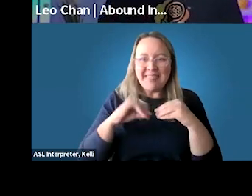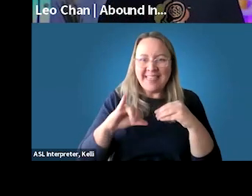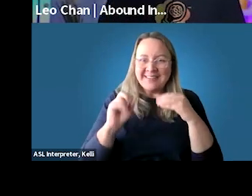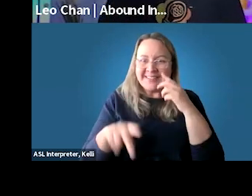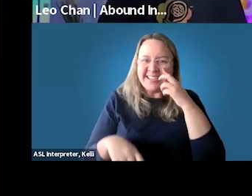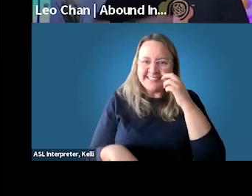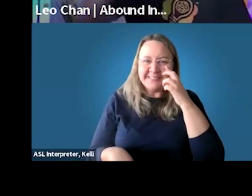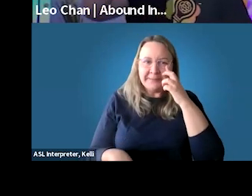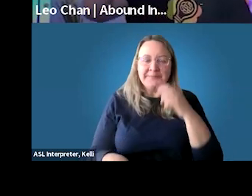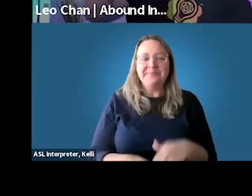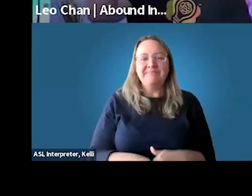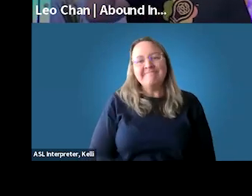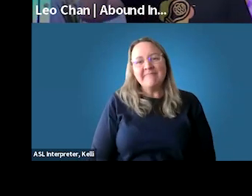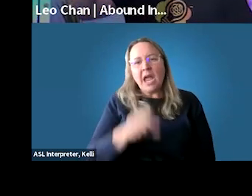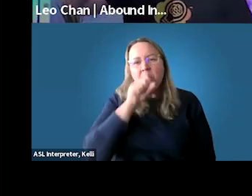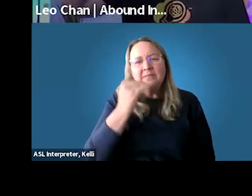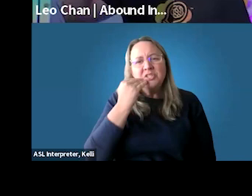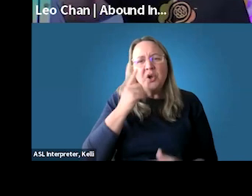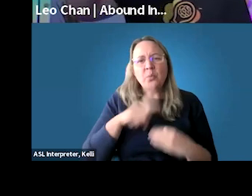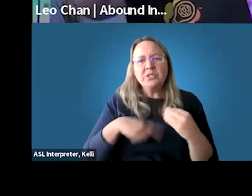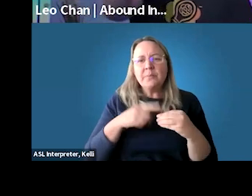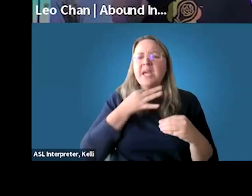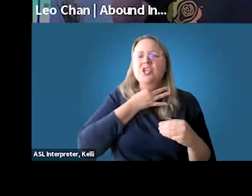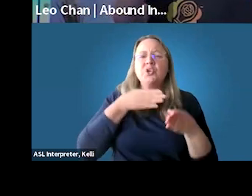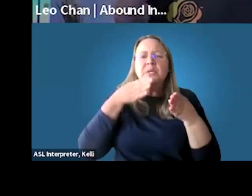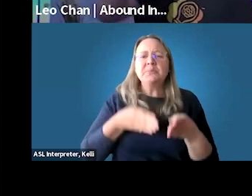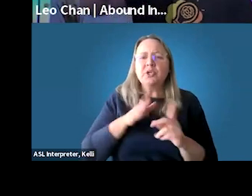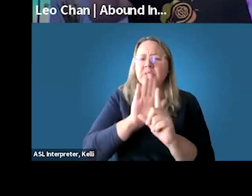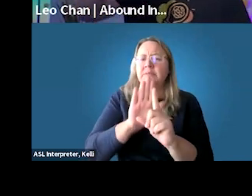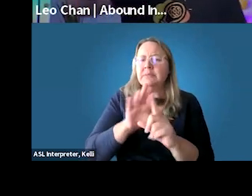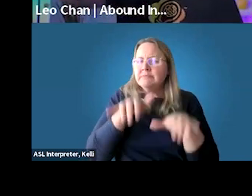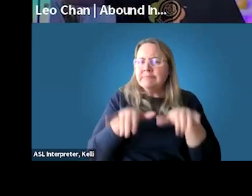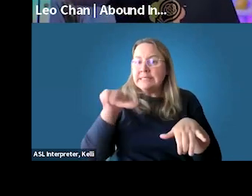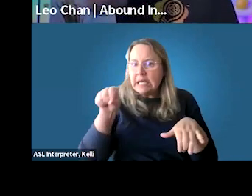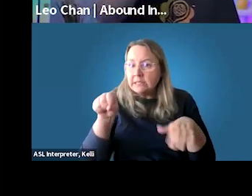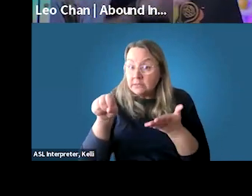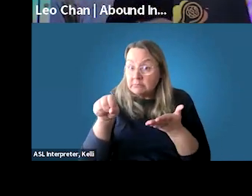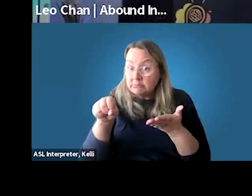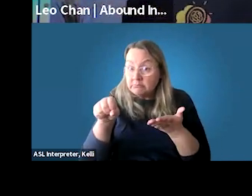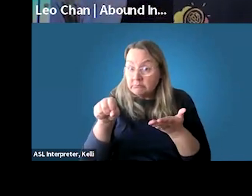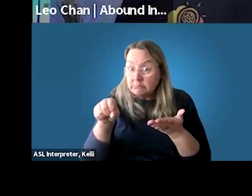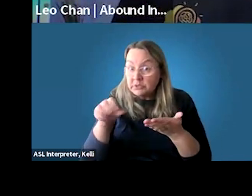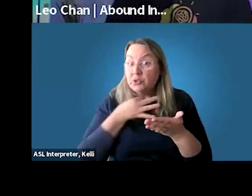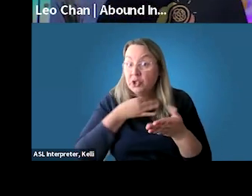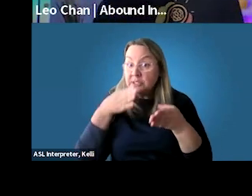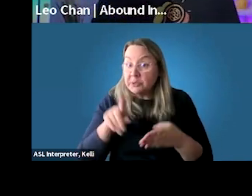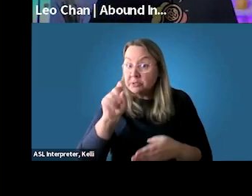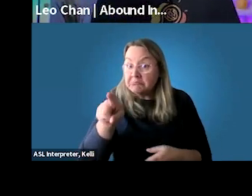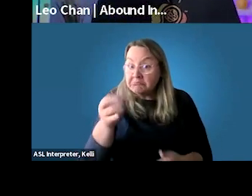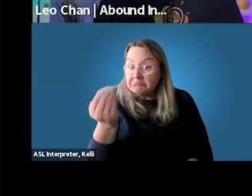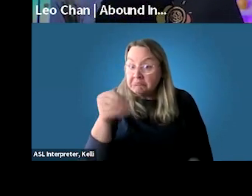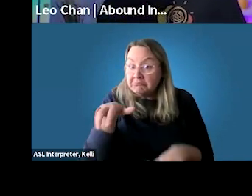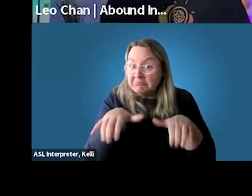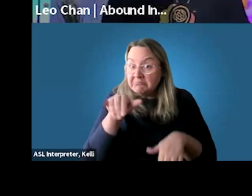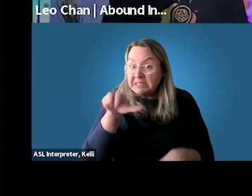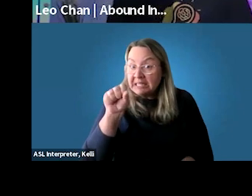So I'd love to know who would describe them as a curious person. So if you can just type yes in the chat, that will be your virtual hand for me. Who